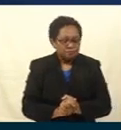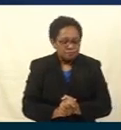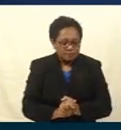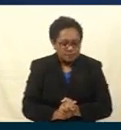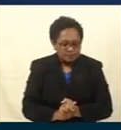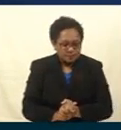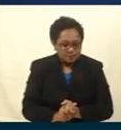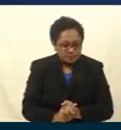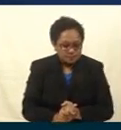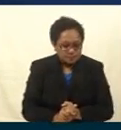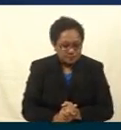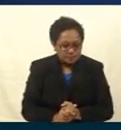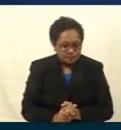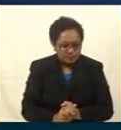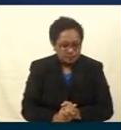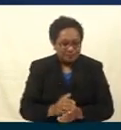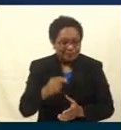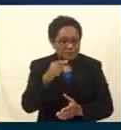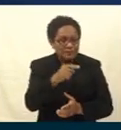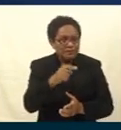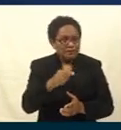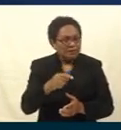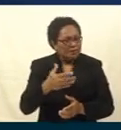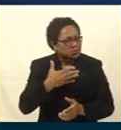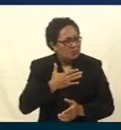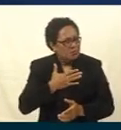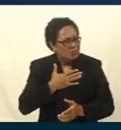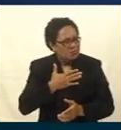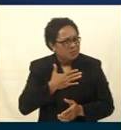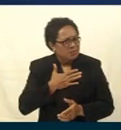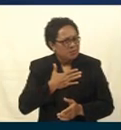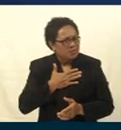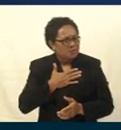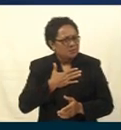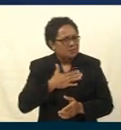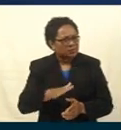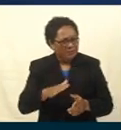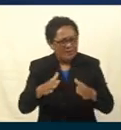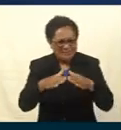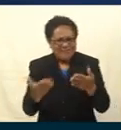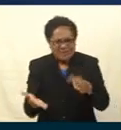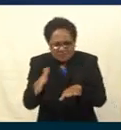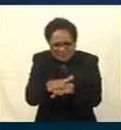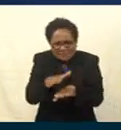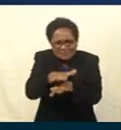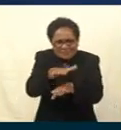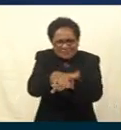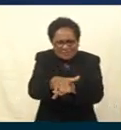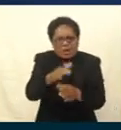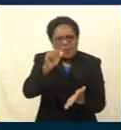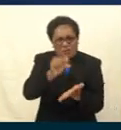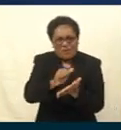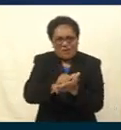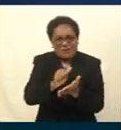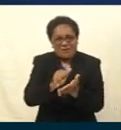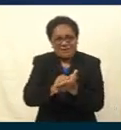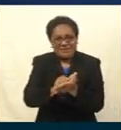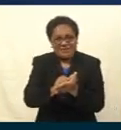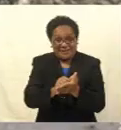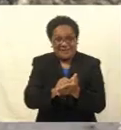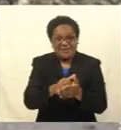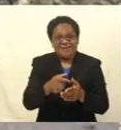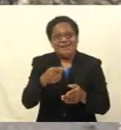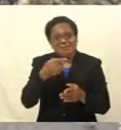do the cut it down, bench it down, and then put the pavement together and then seal the thing before opening it